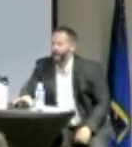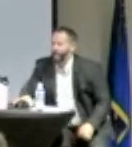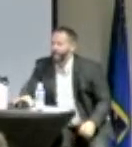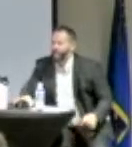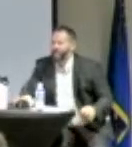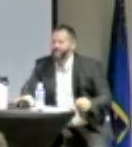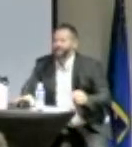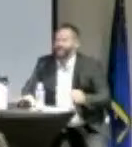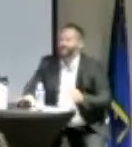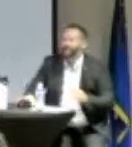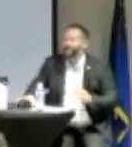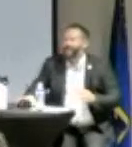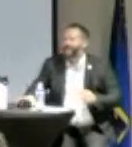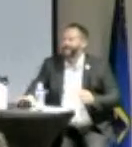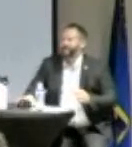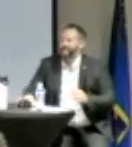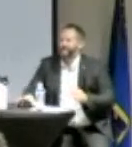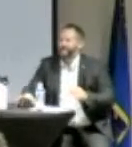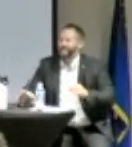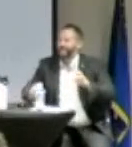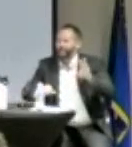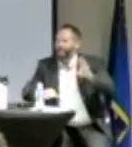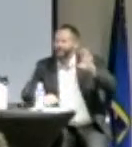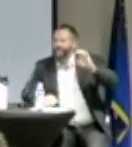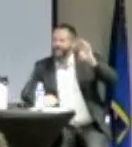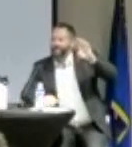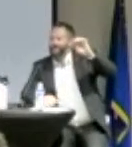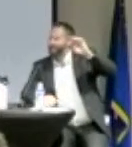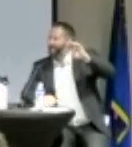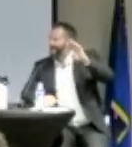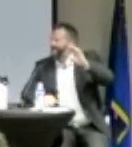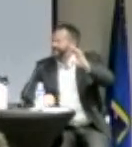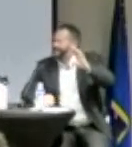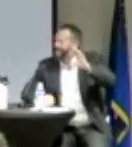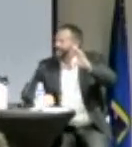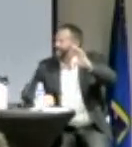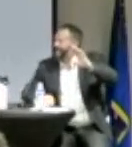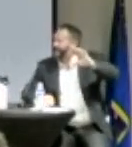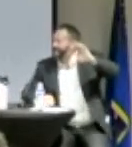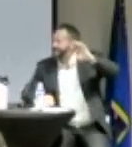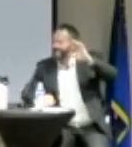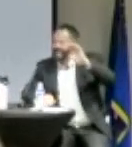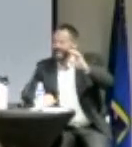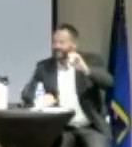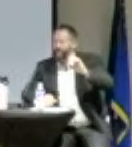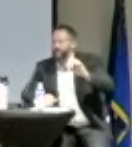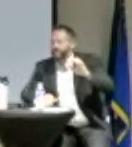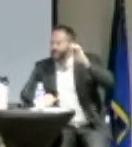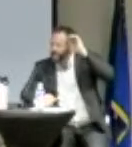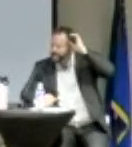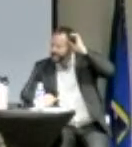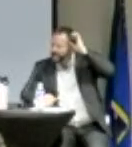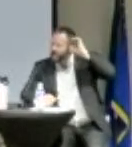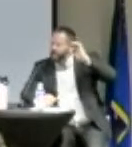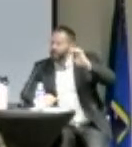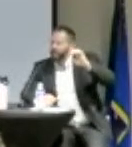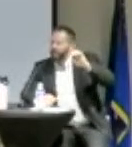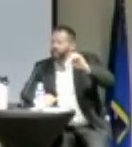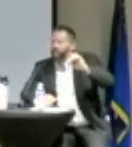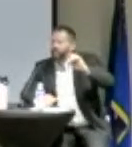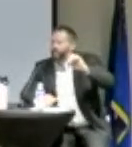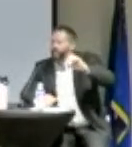And I'll be brief as well. So I'll take an additional opportunity to talk about some of the great things that'll be coming out of human resources.